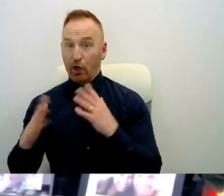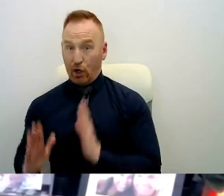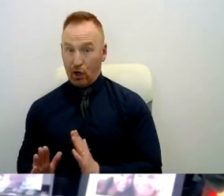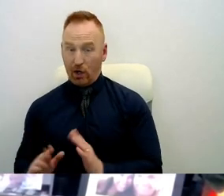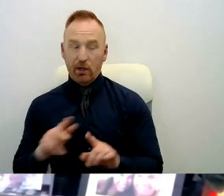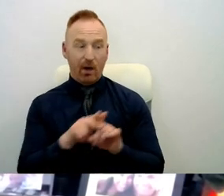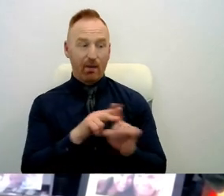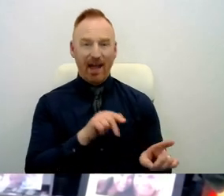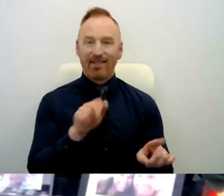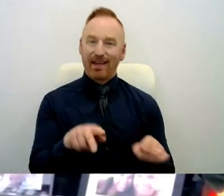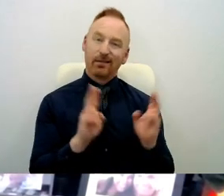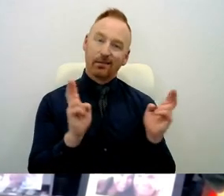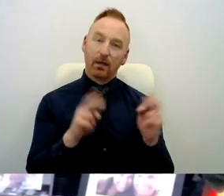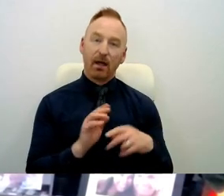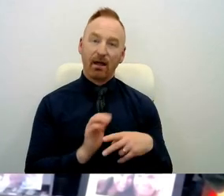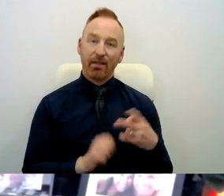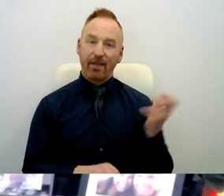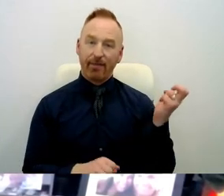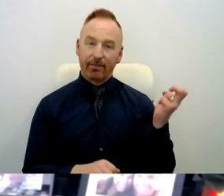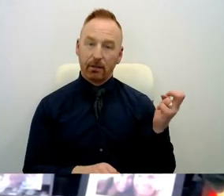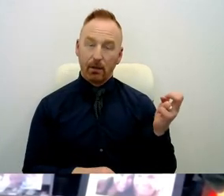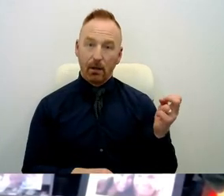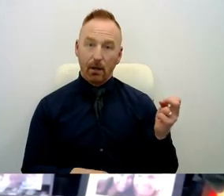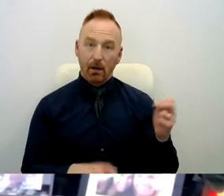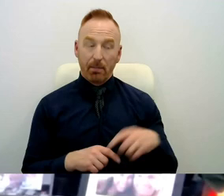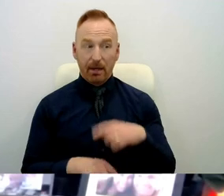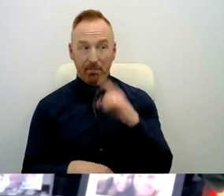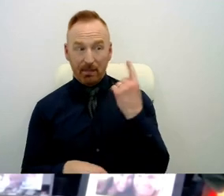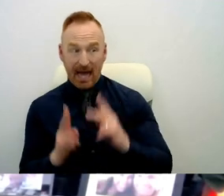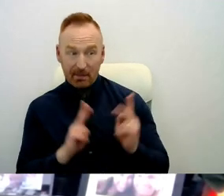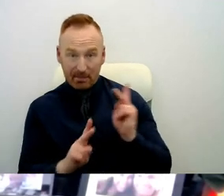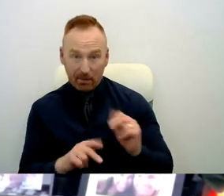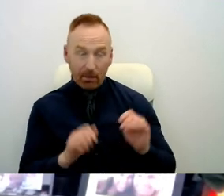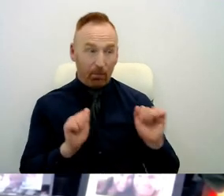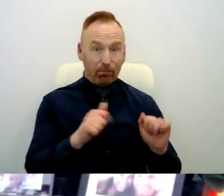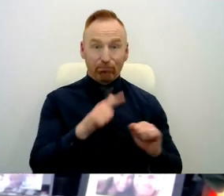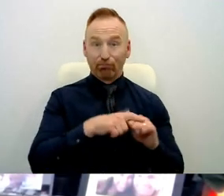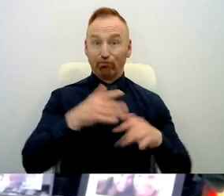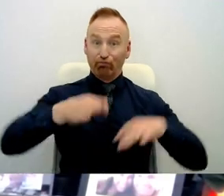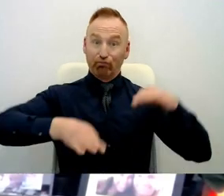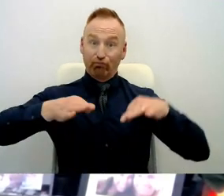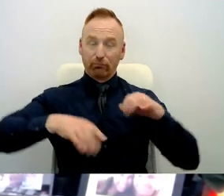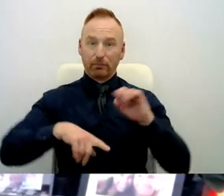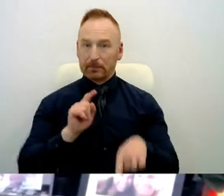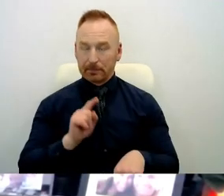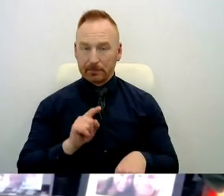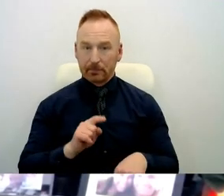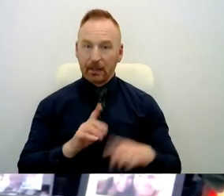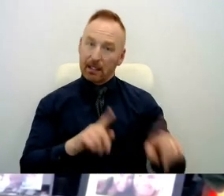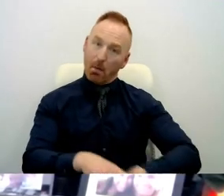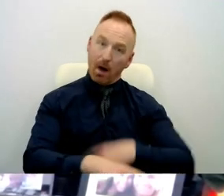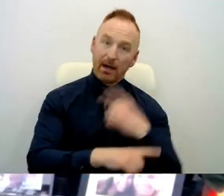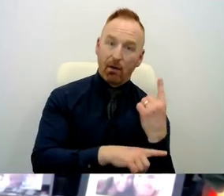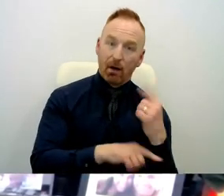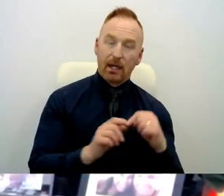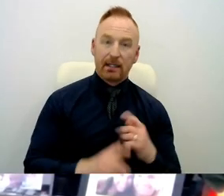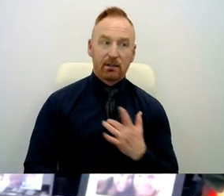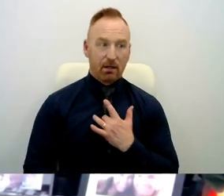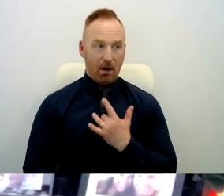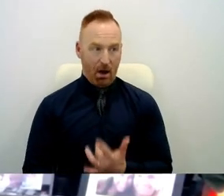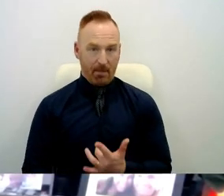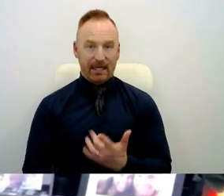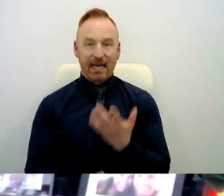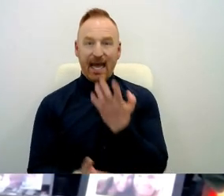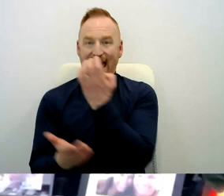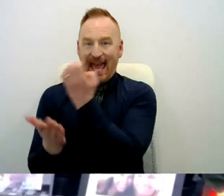theft. Similarly, Black people were not able to give evidence in court. Even in the modern era, it's